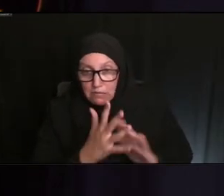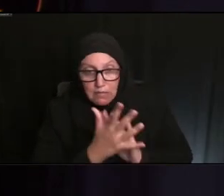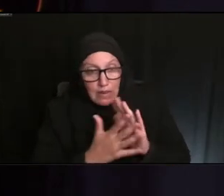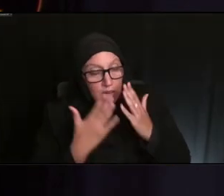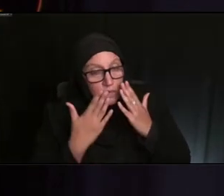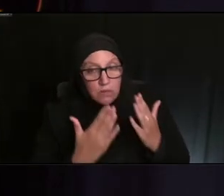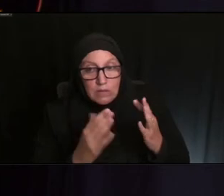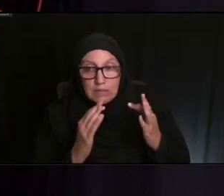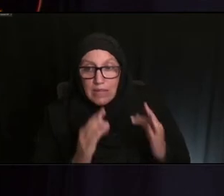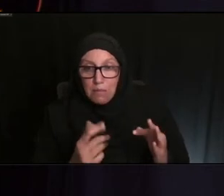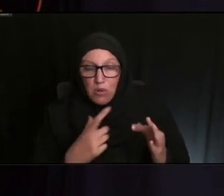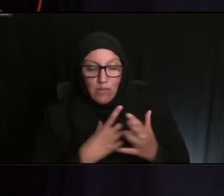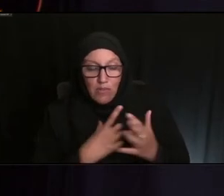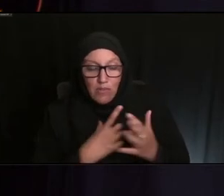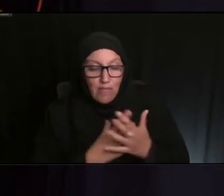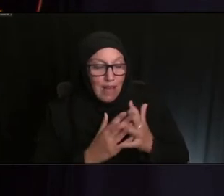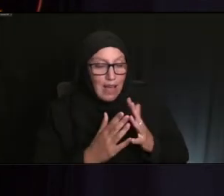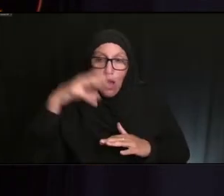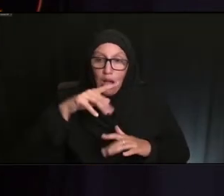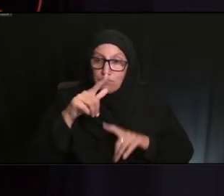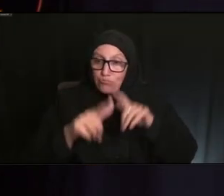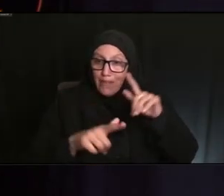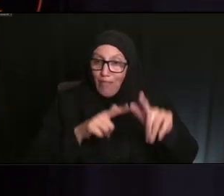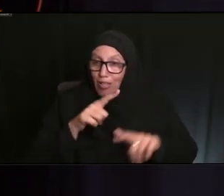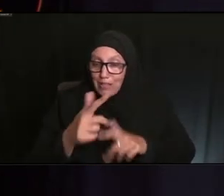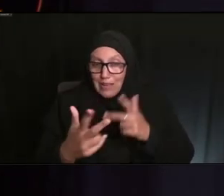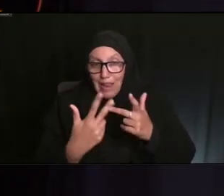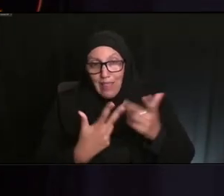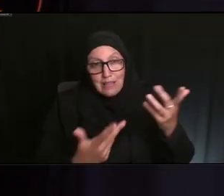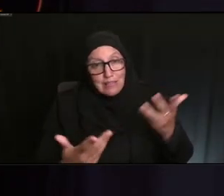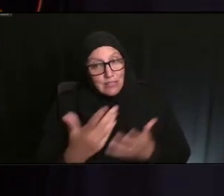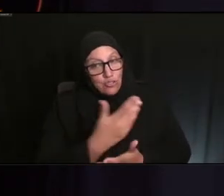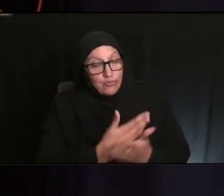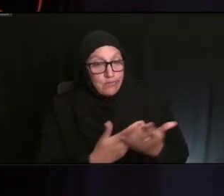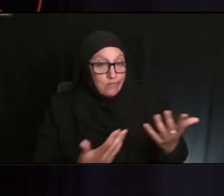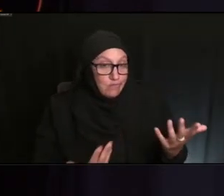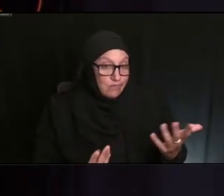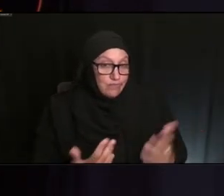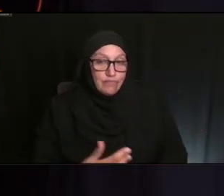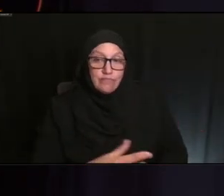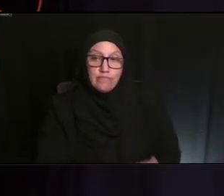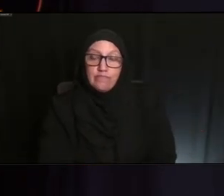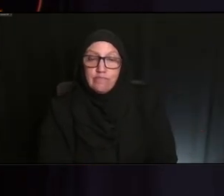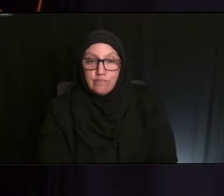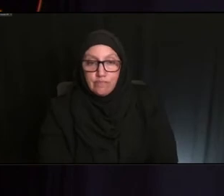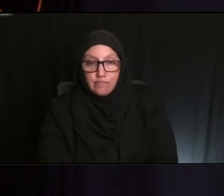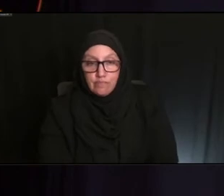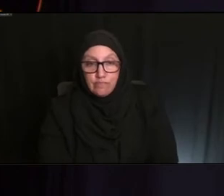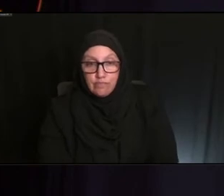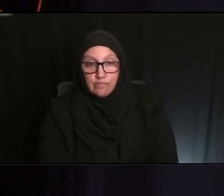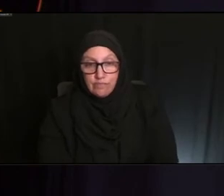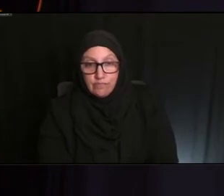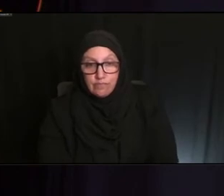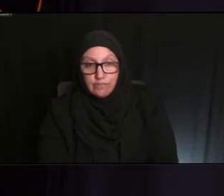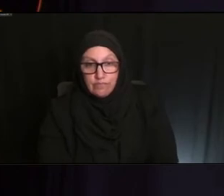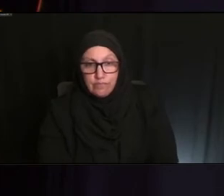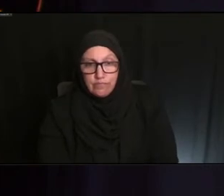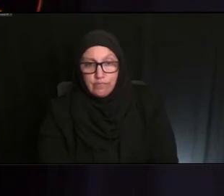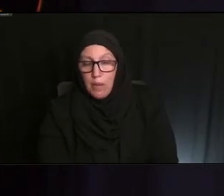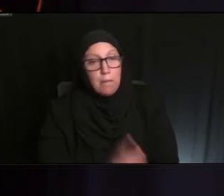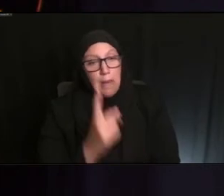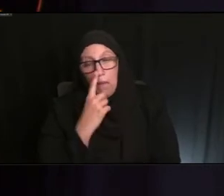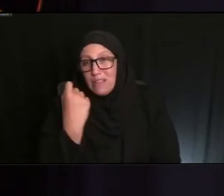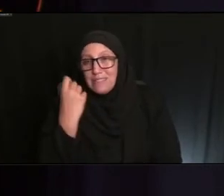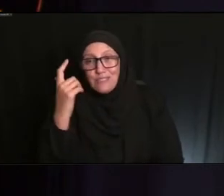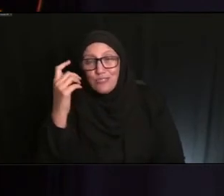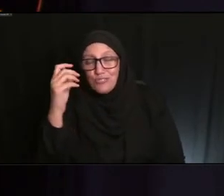light travels, that's another discussion altogether that we honestly up till today baffles the mind. Scientists don't even know